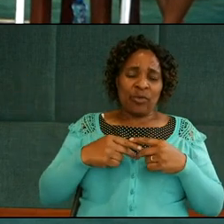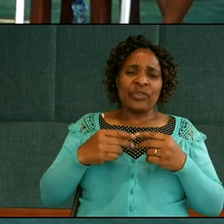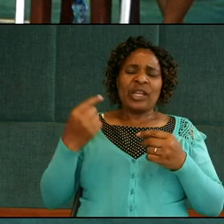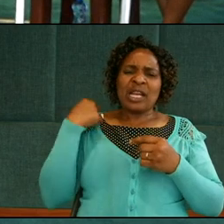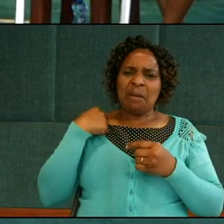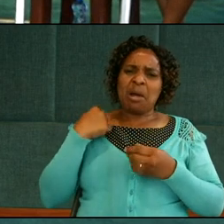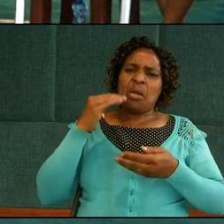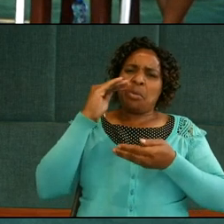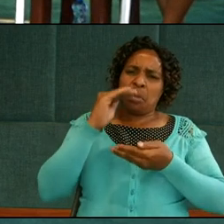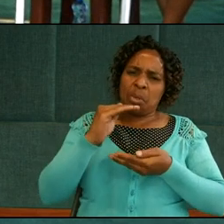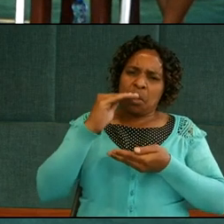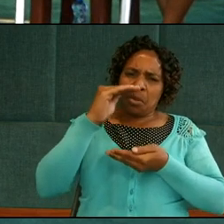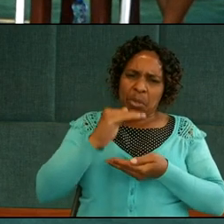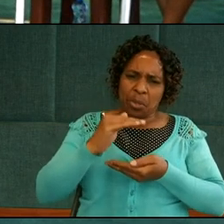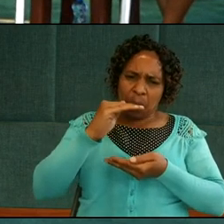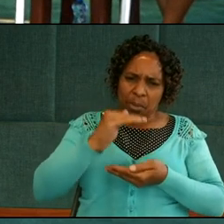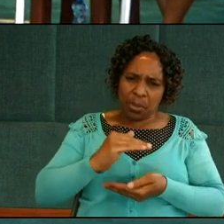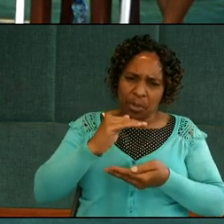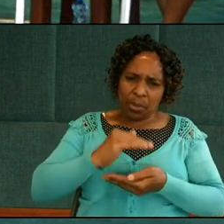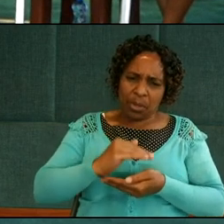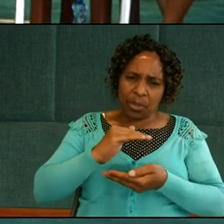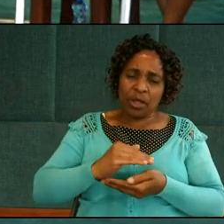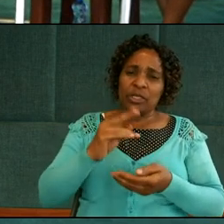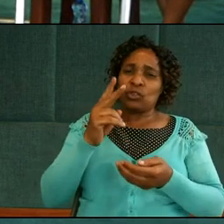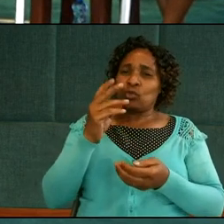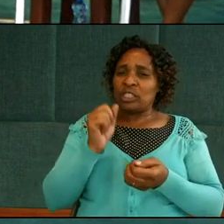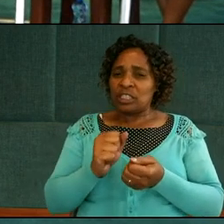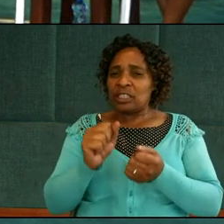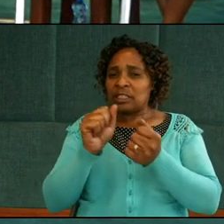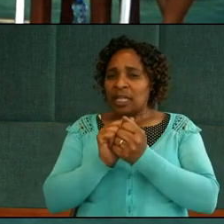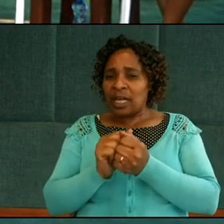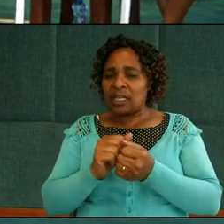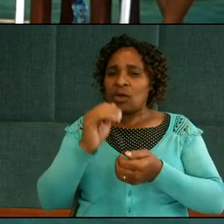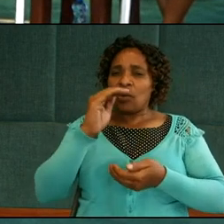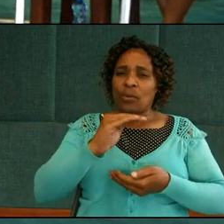from almost 22,000, then 10,000, and suddenly